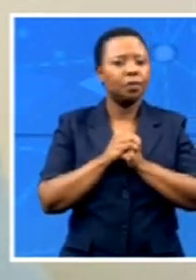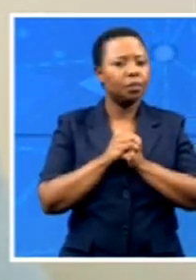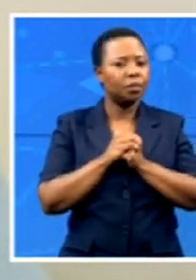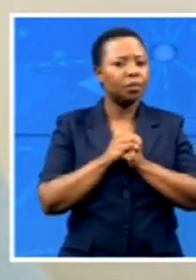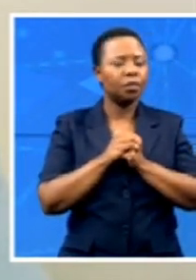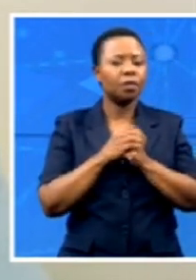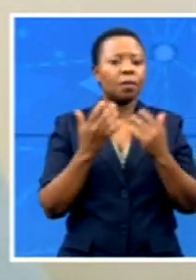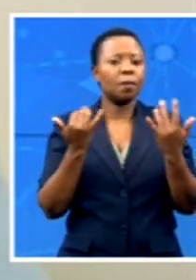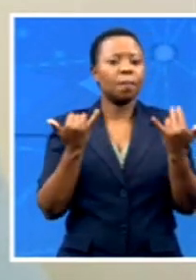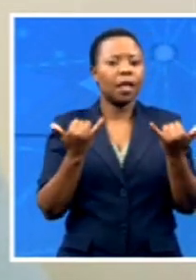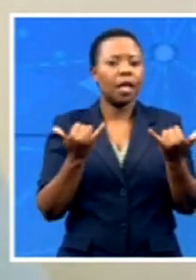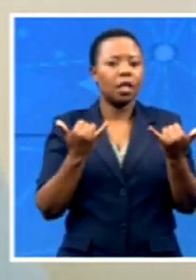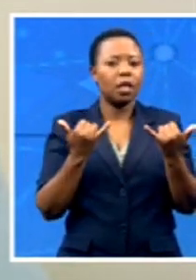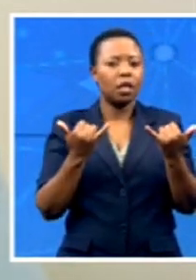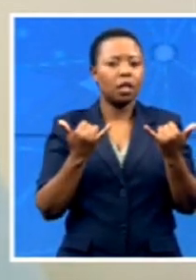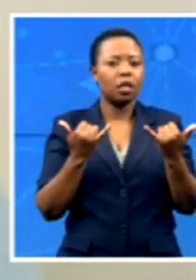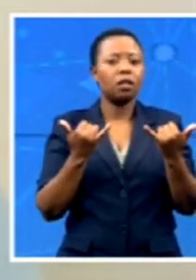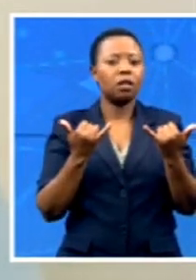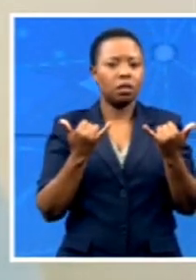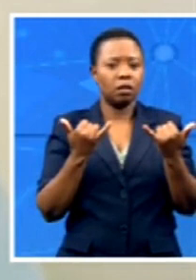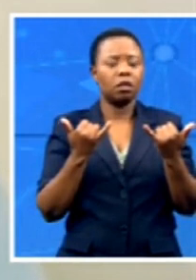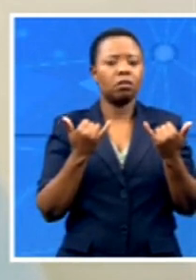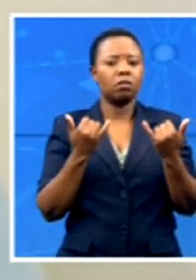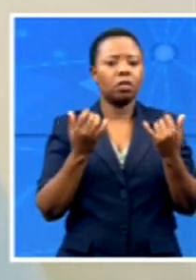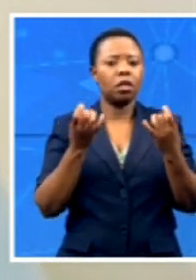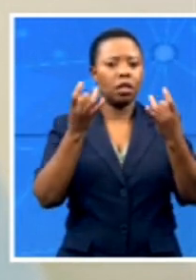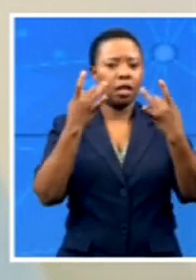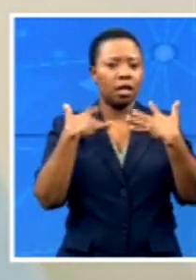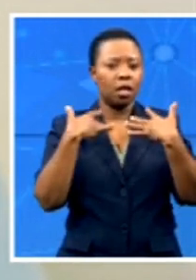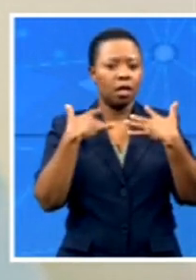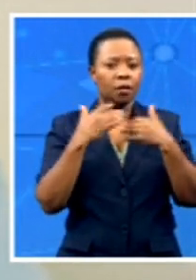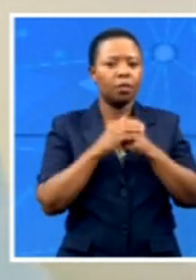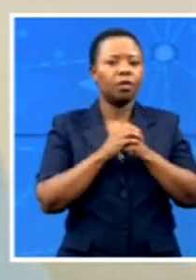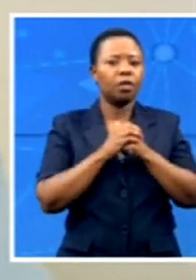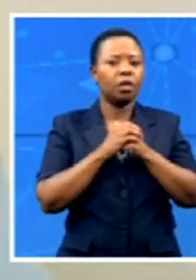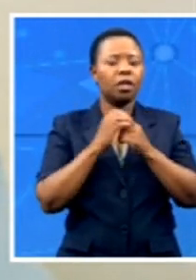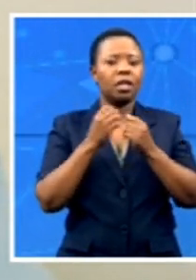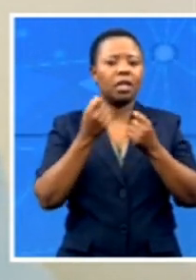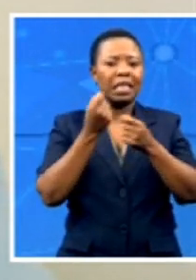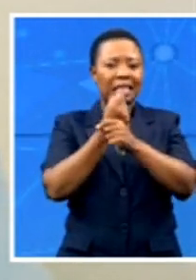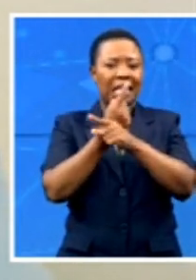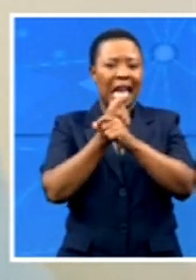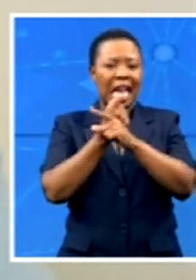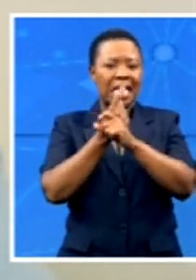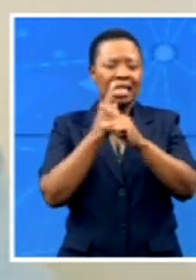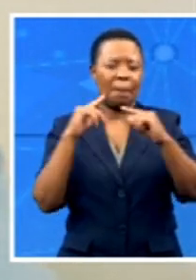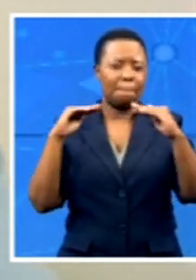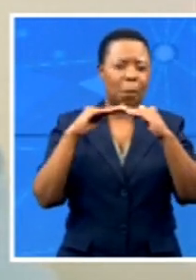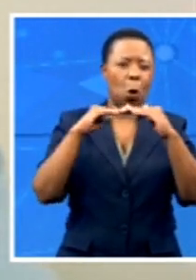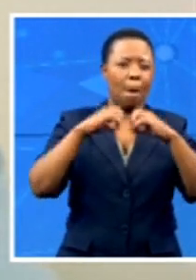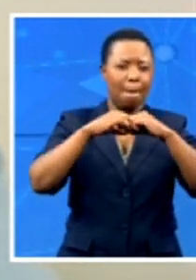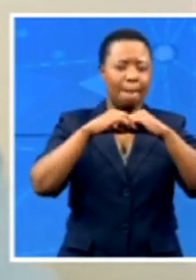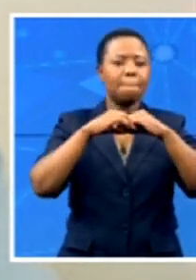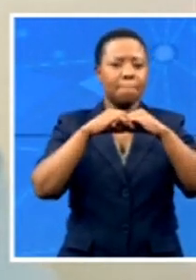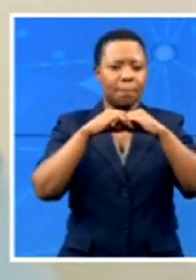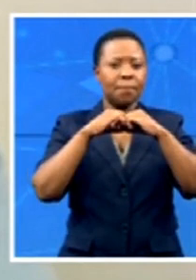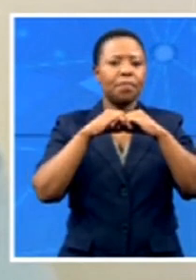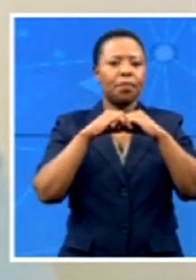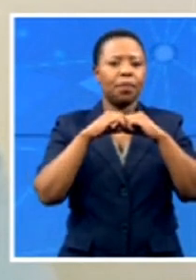found out it's two minibuses that collided head-on. The number of patients that were injured were a total of